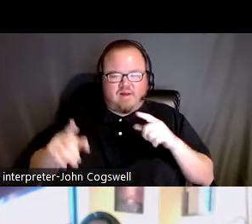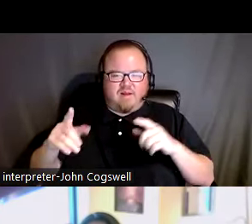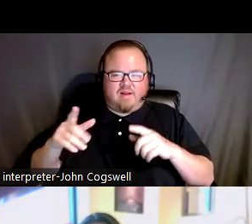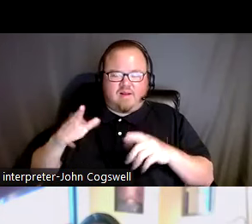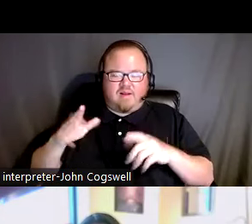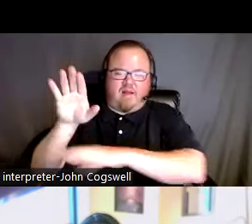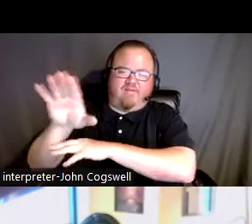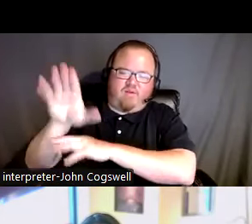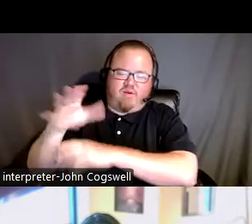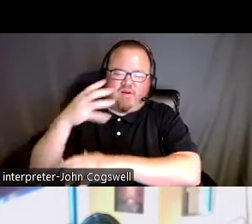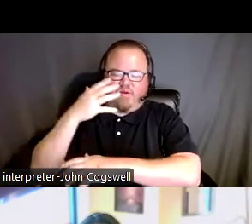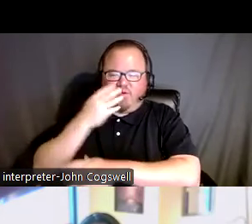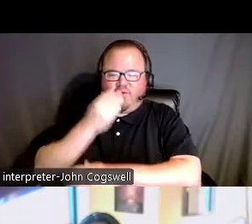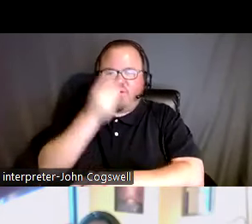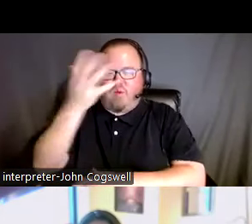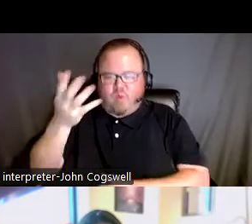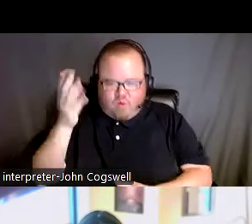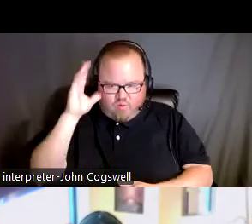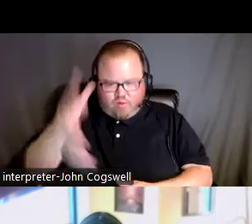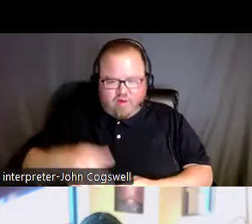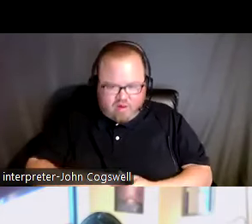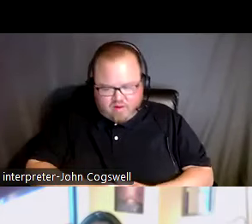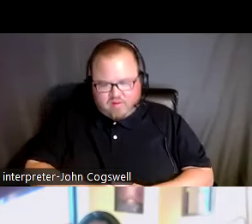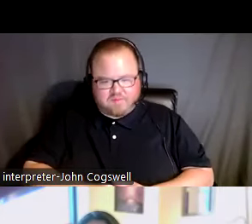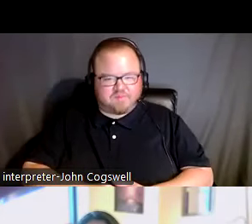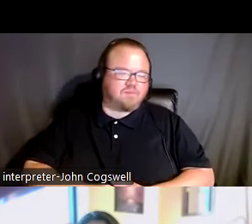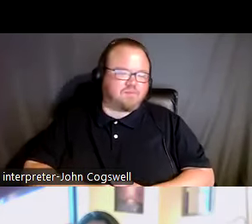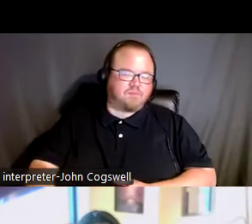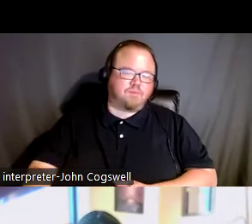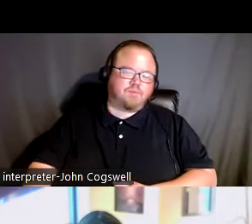soon enough, so we'll see what folks prefer.